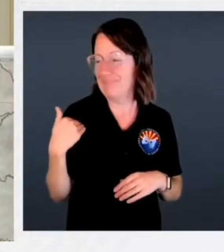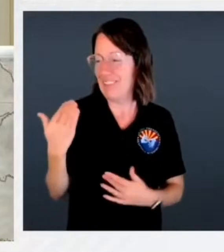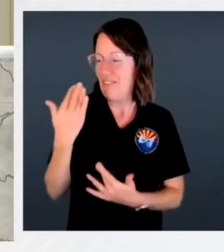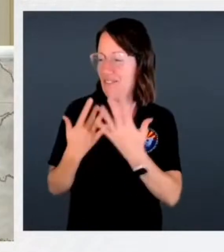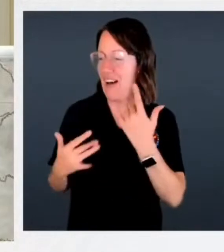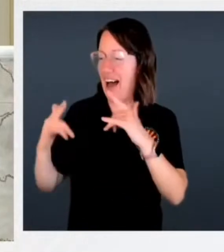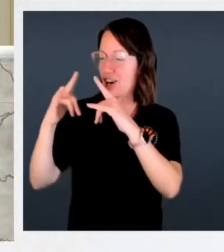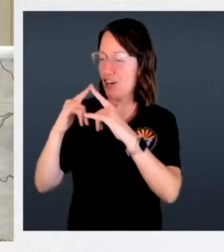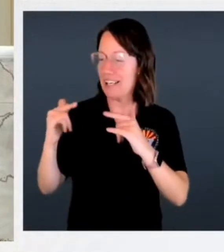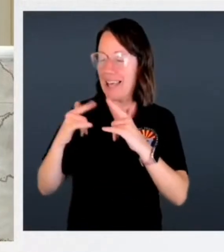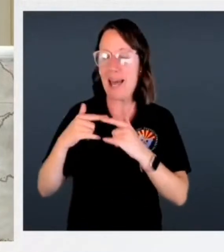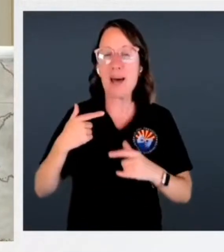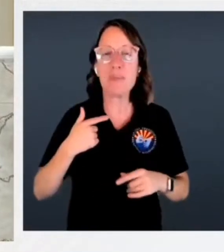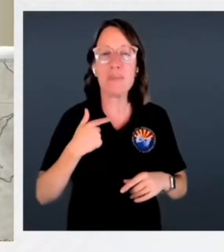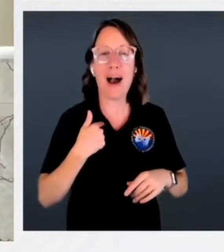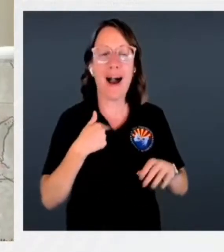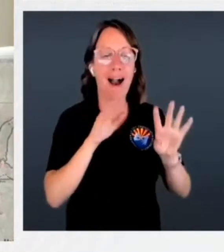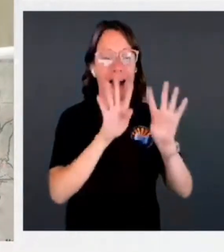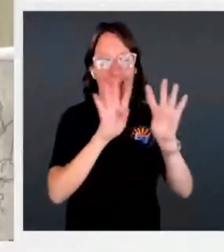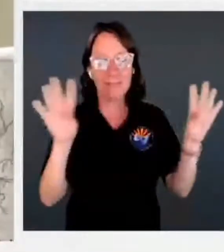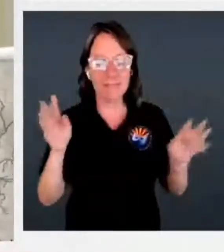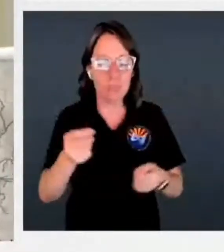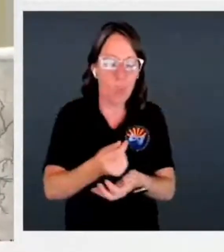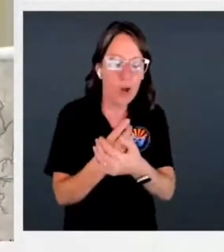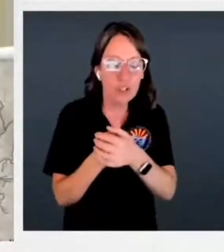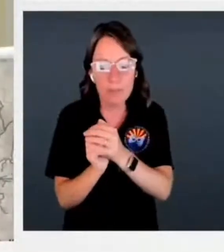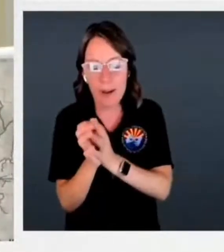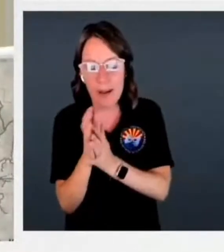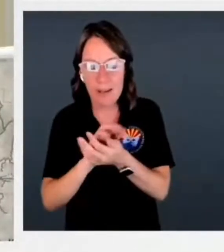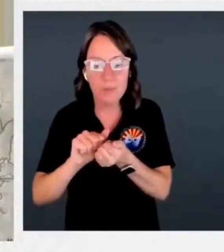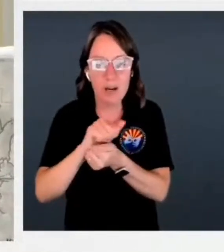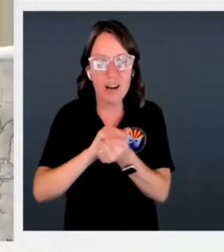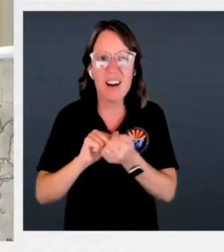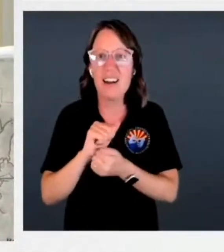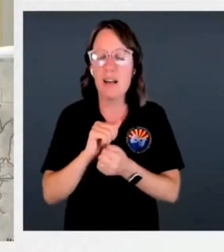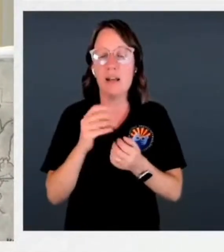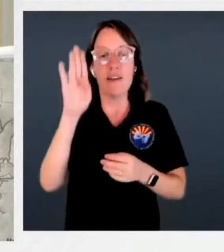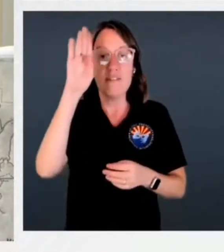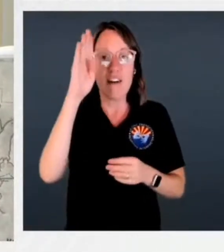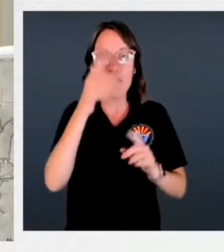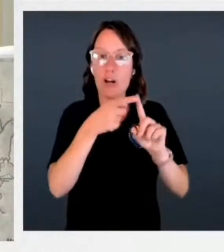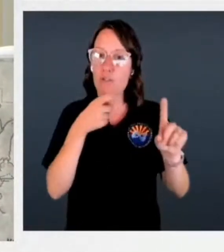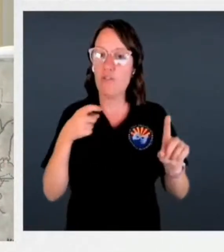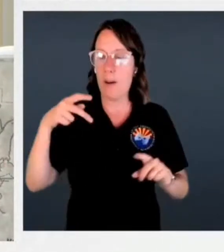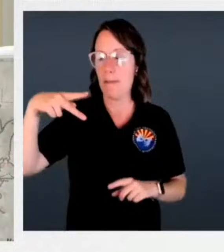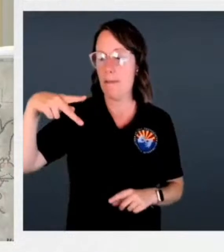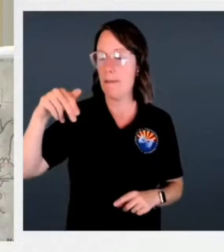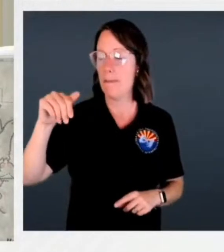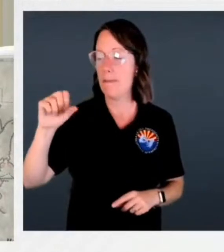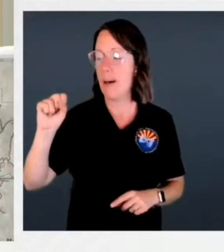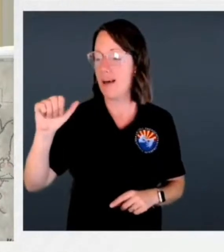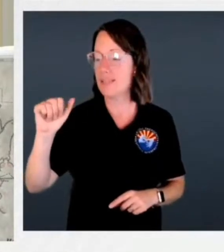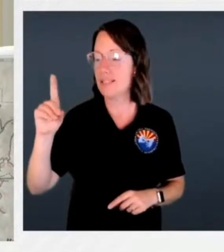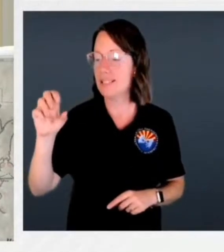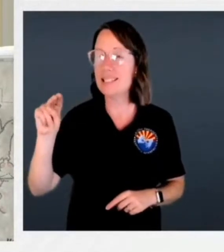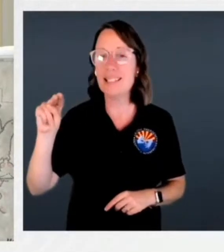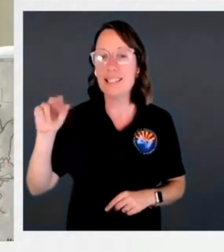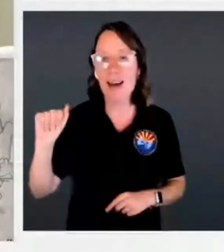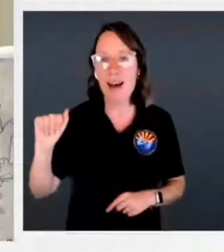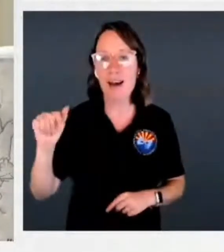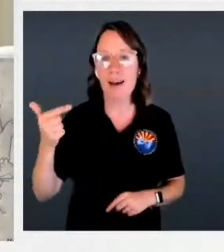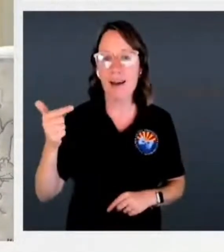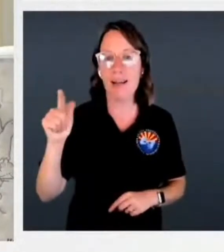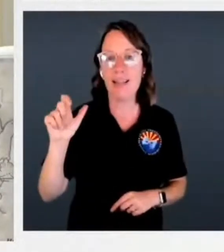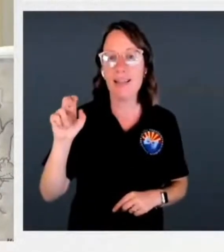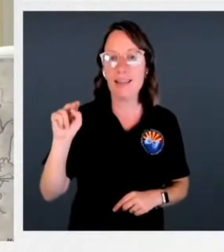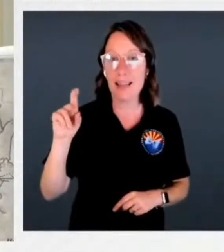and some firefighters came up to me from Pasadena, Glendale area, and I knew some of them, and I said, hey, thanks for coming up, and probably a